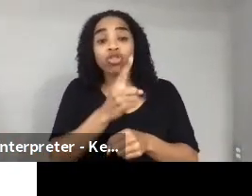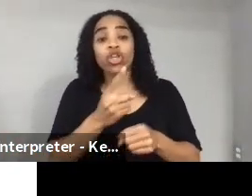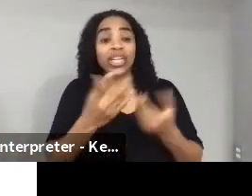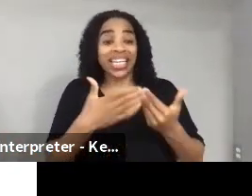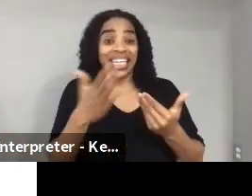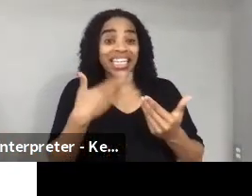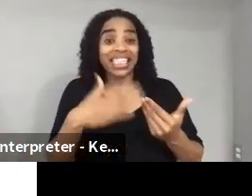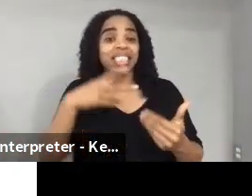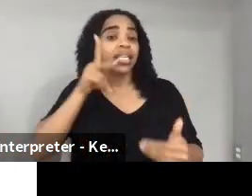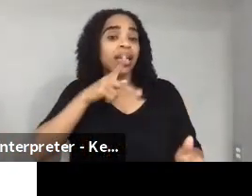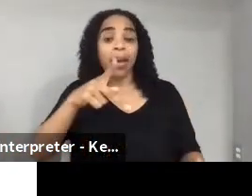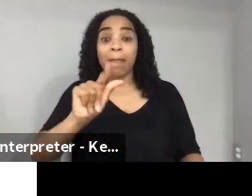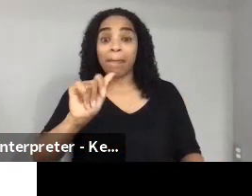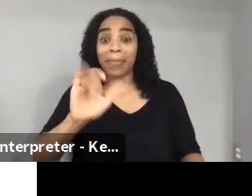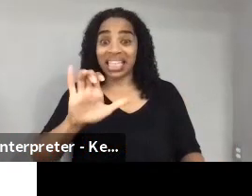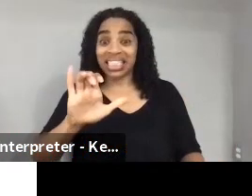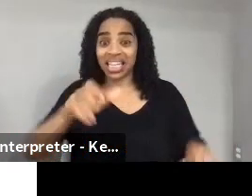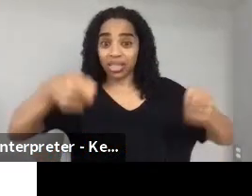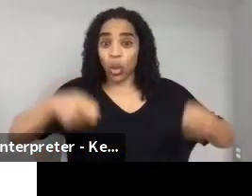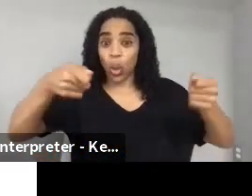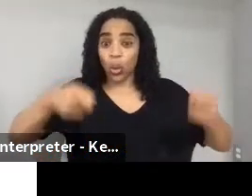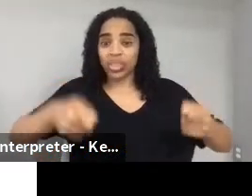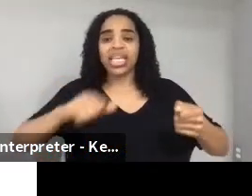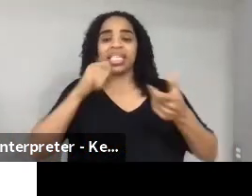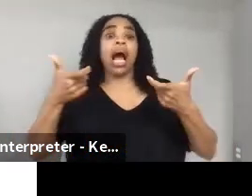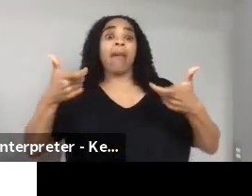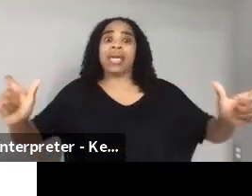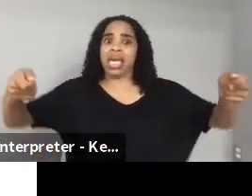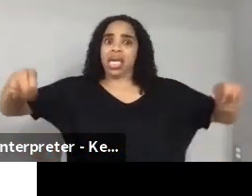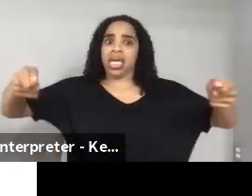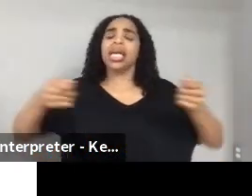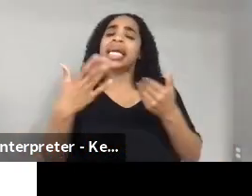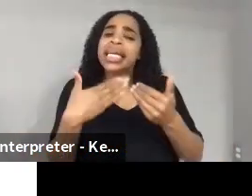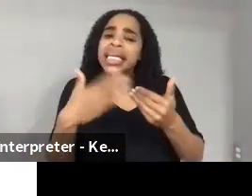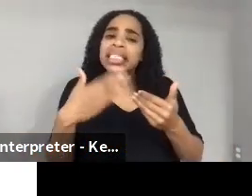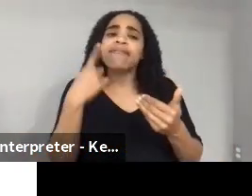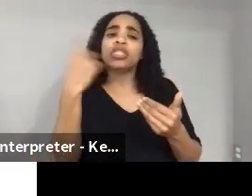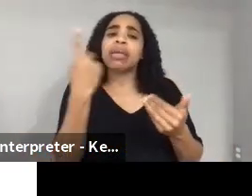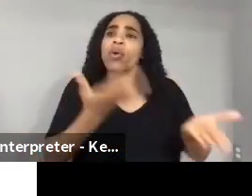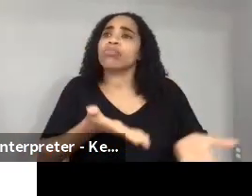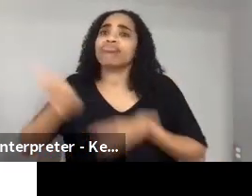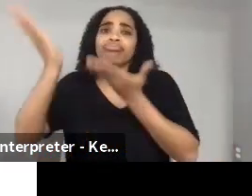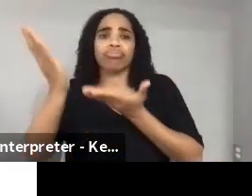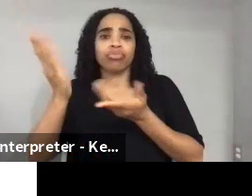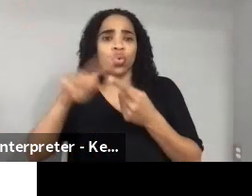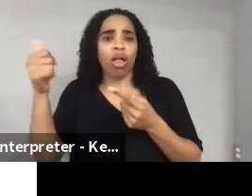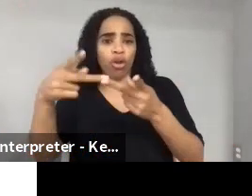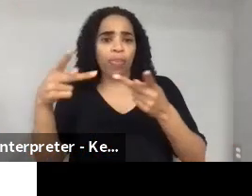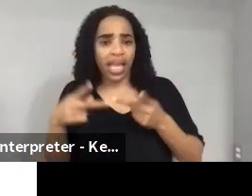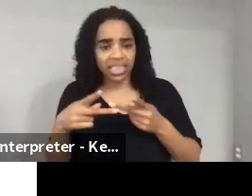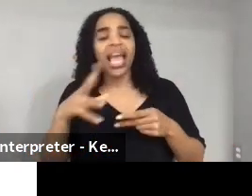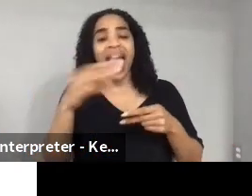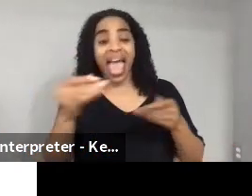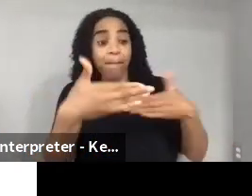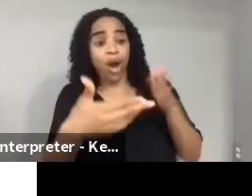carry plastic totes. Don't make them in those huge plastic totes. They have to be easy for someone to carry. And then mark the outside of them so